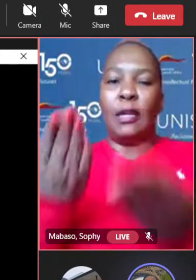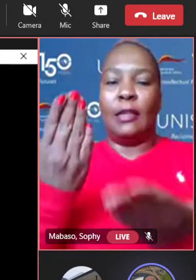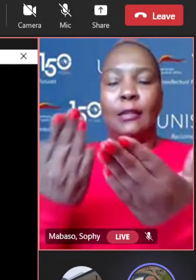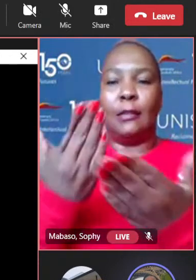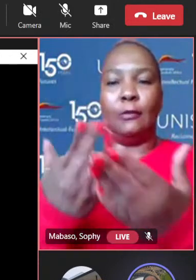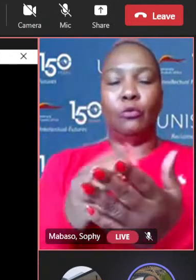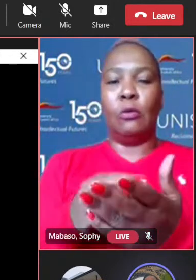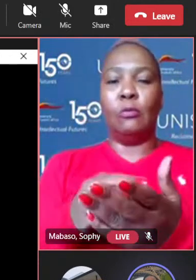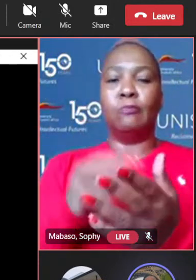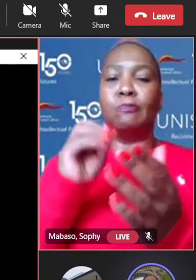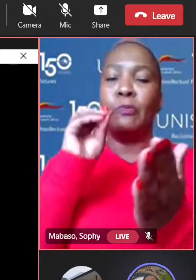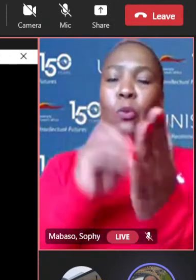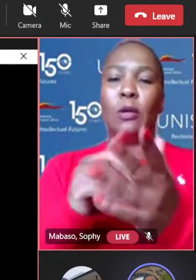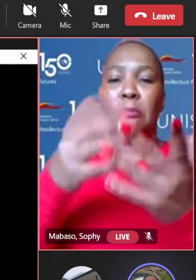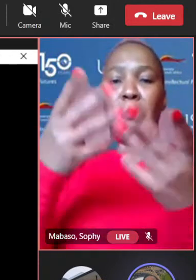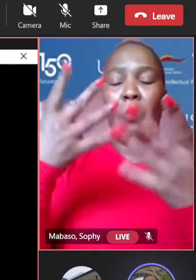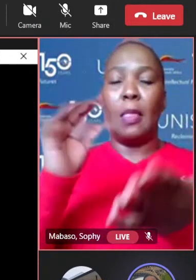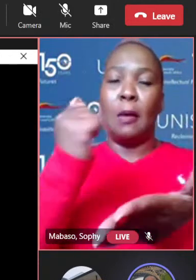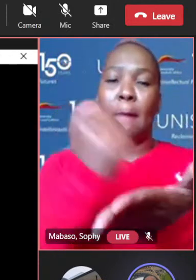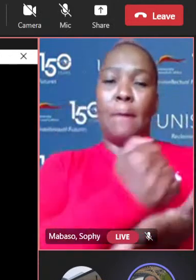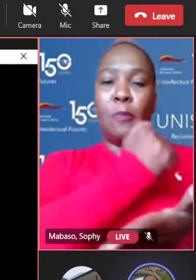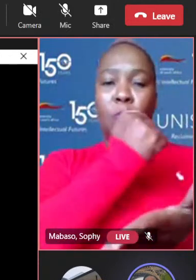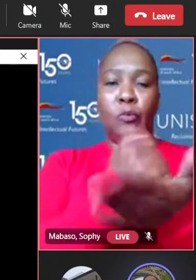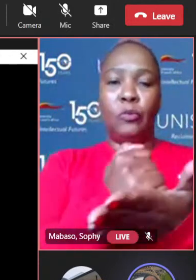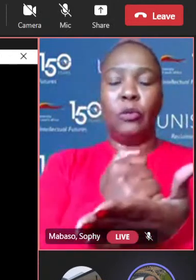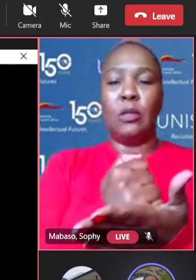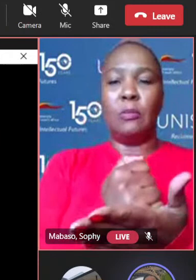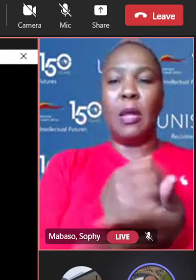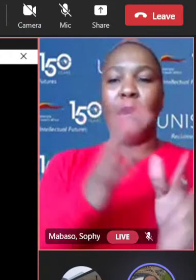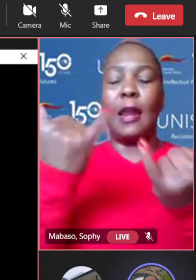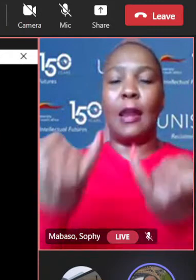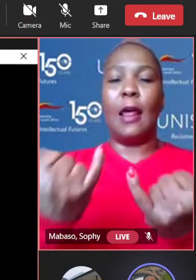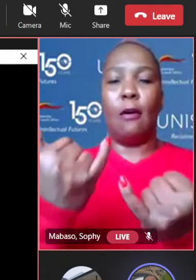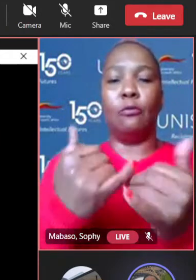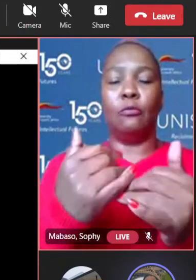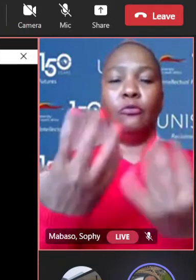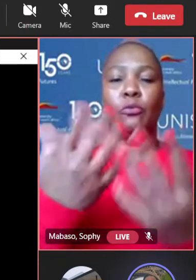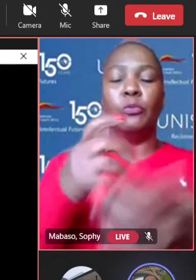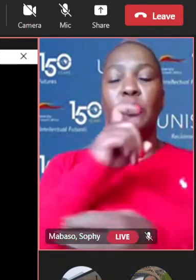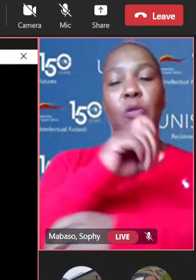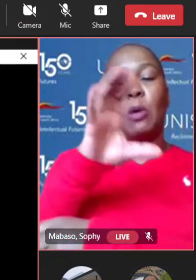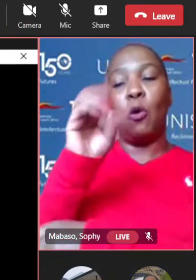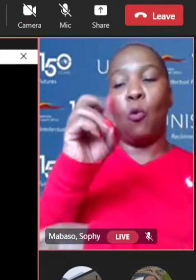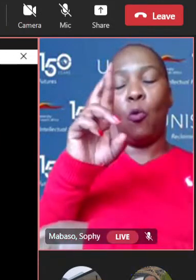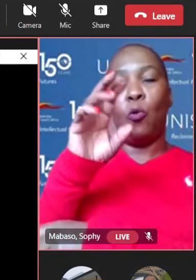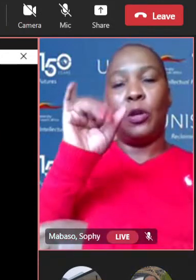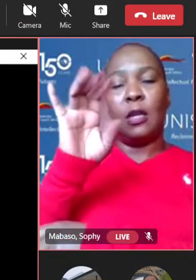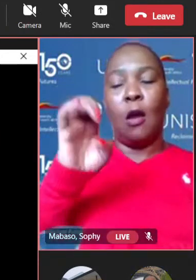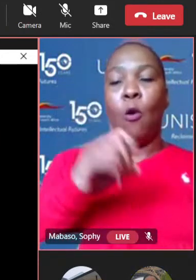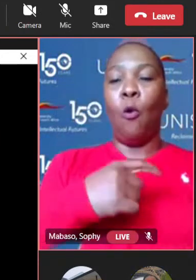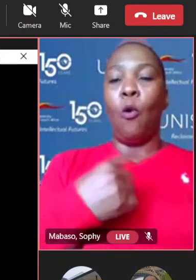by post. In other words, these days it will be by courier or being borrowed in person.